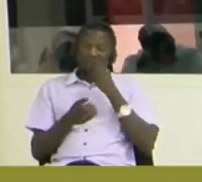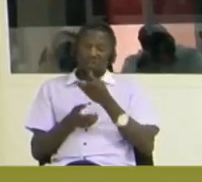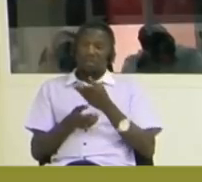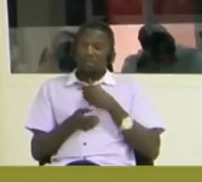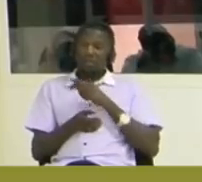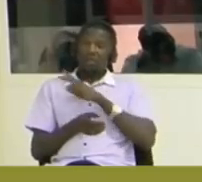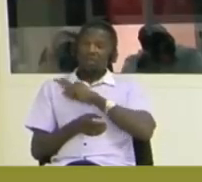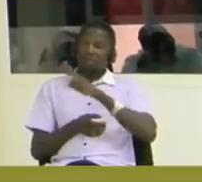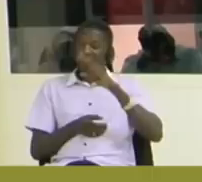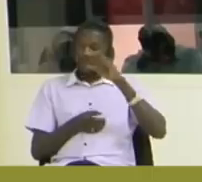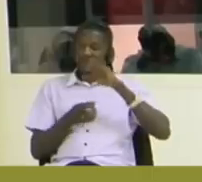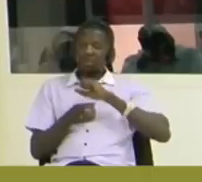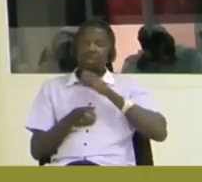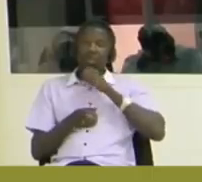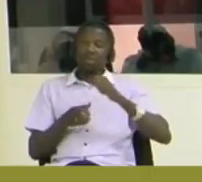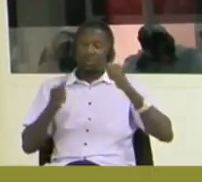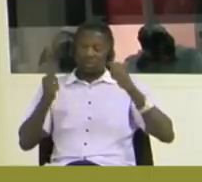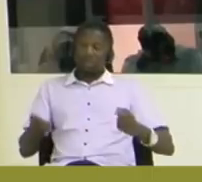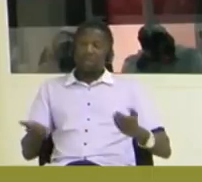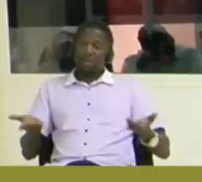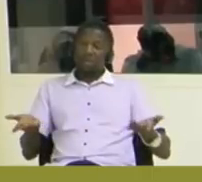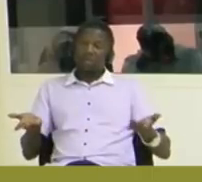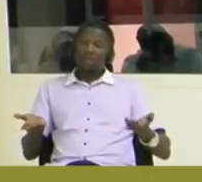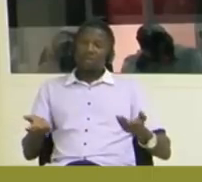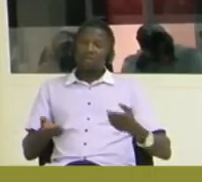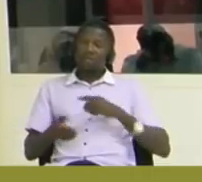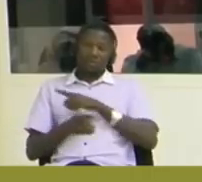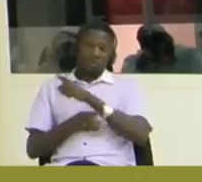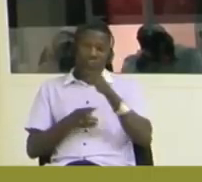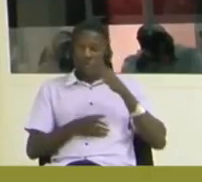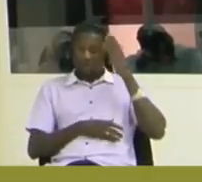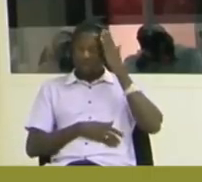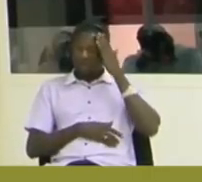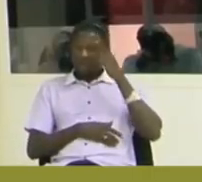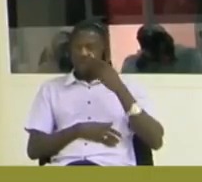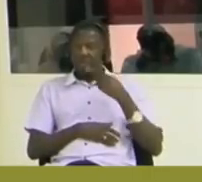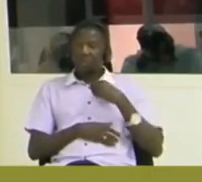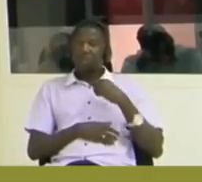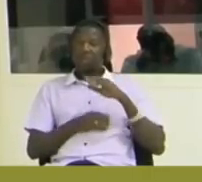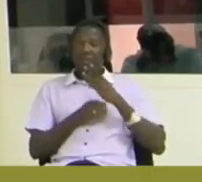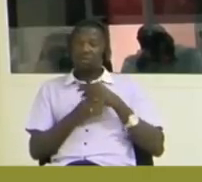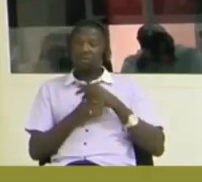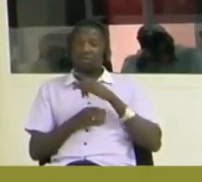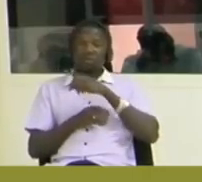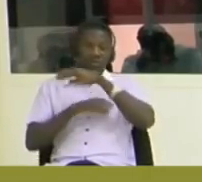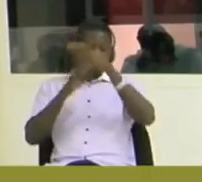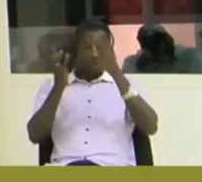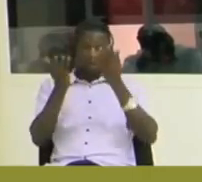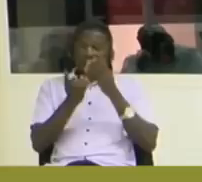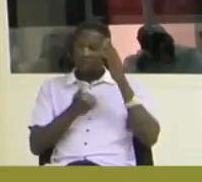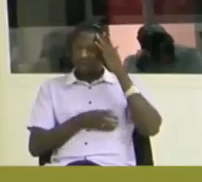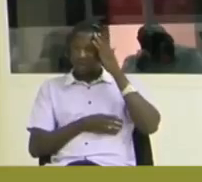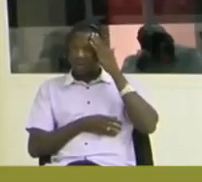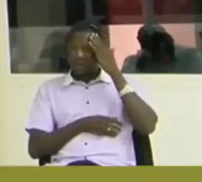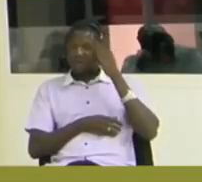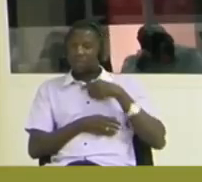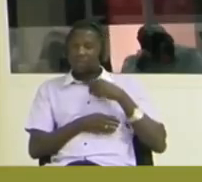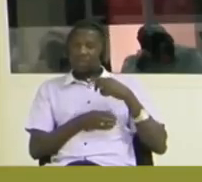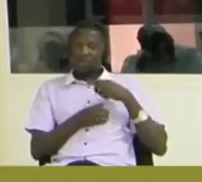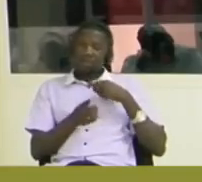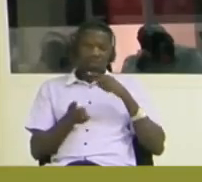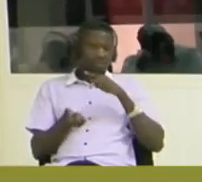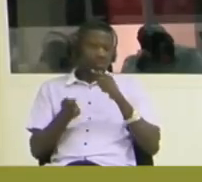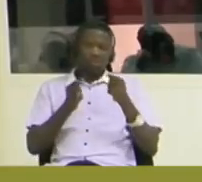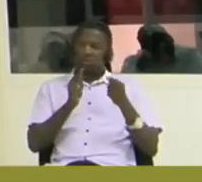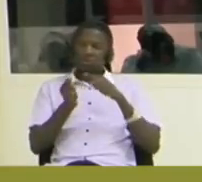And we all know. This is a matter of public record, it's a matter of public knowledge, it is